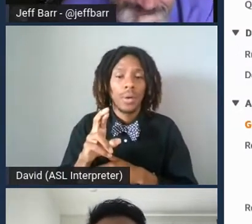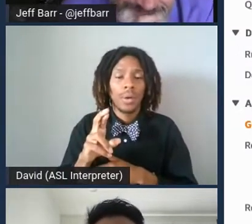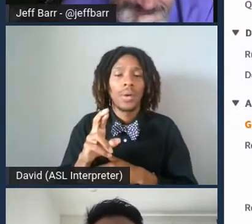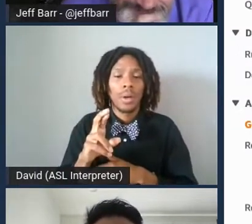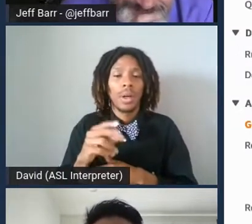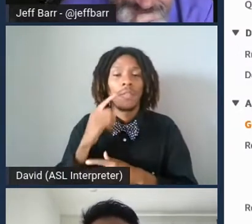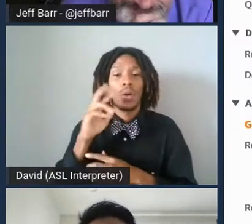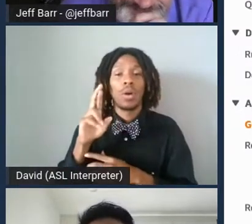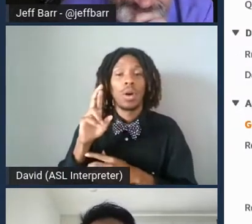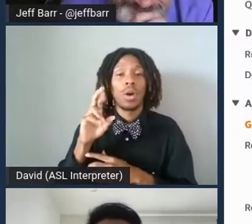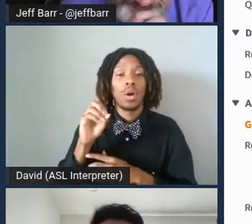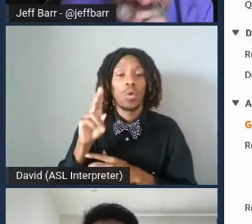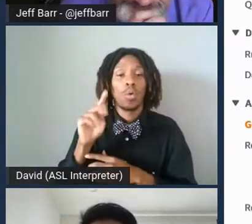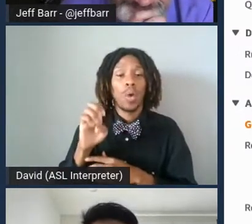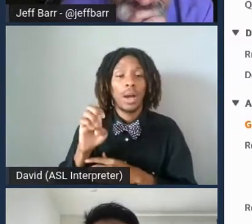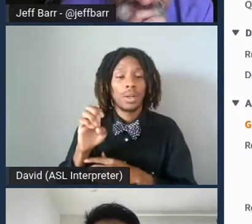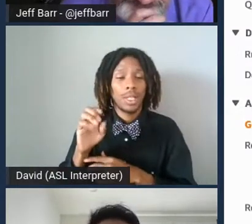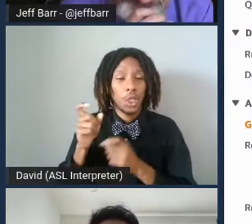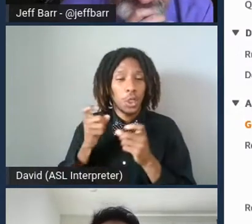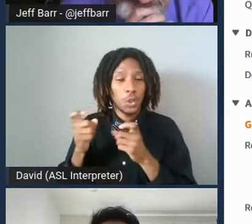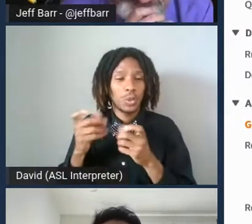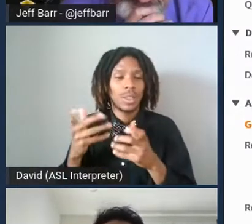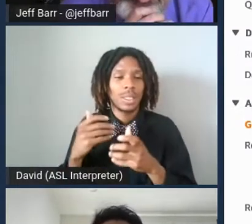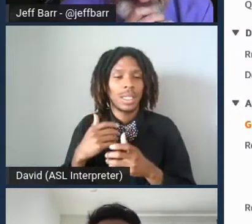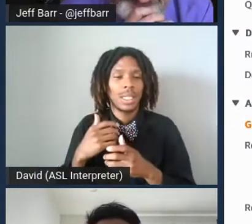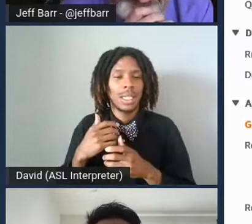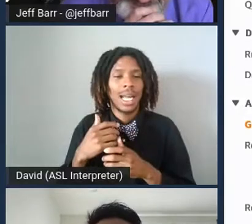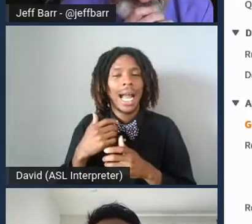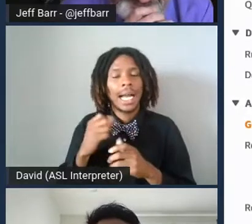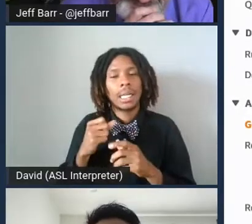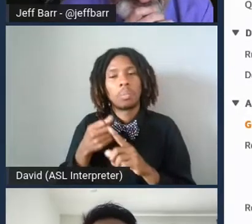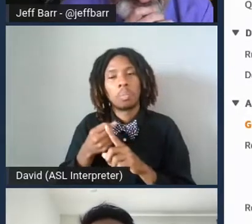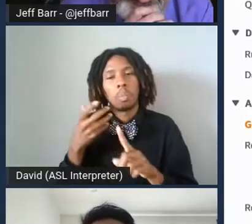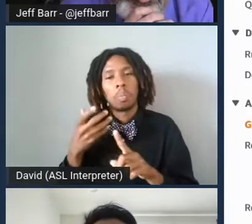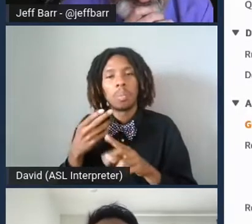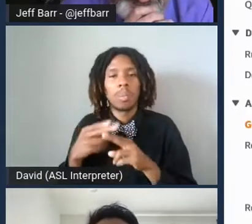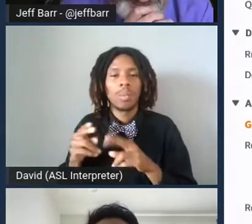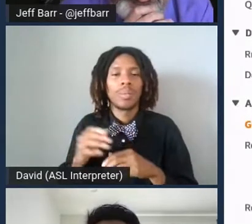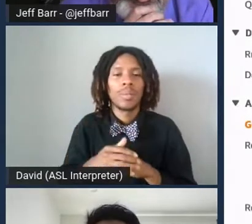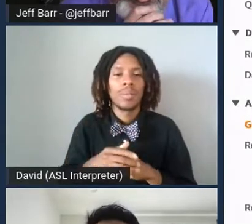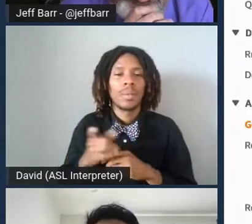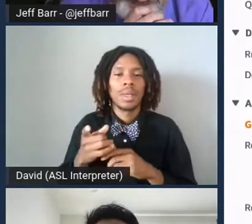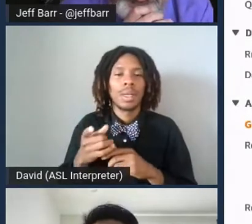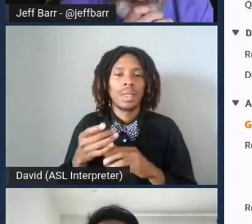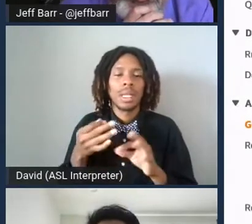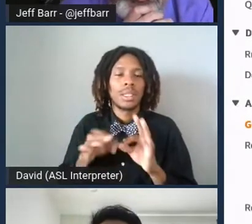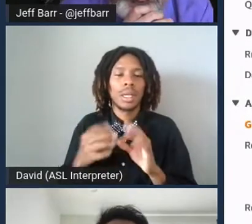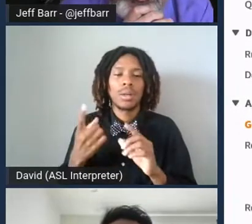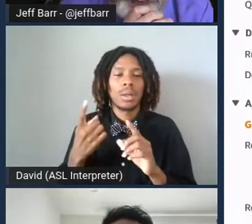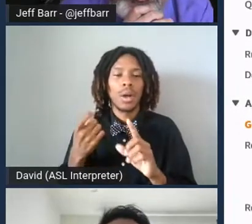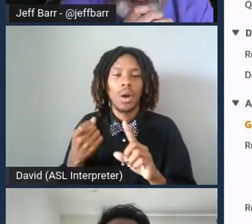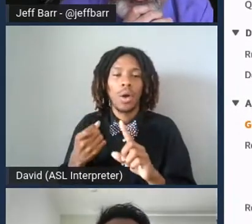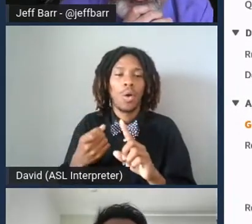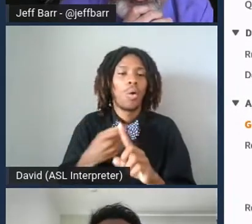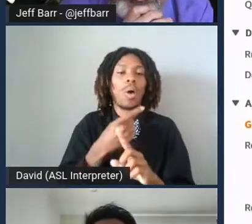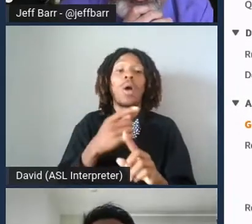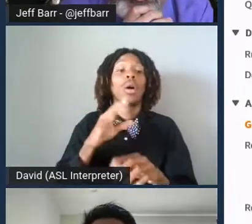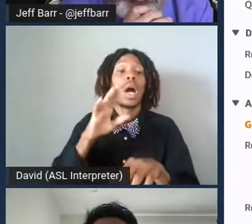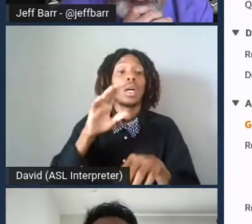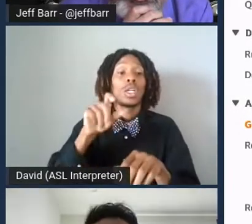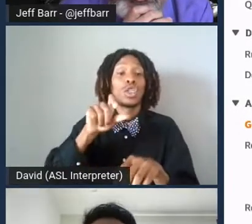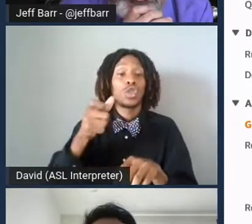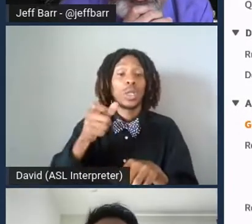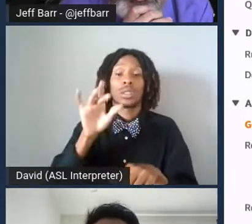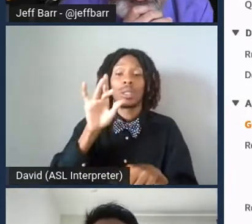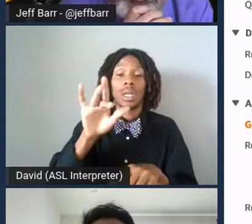For routing control, like I just talked through a little bit, they are simple one-off on and off switches